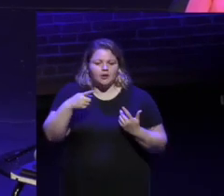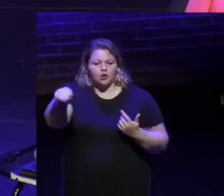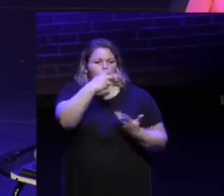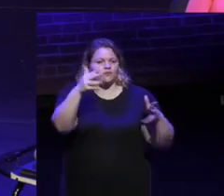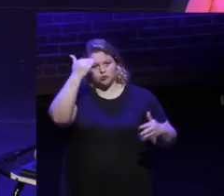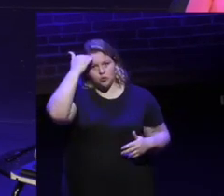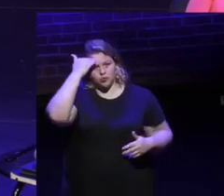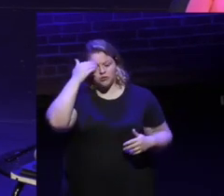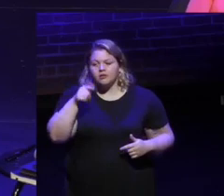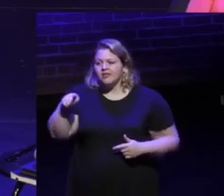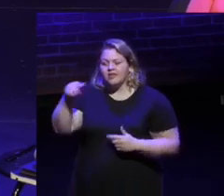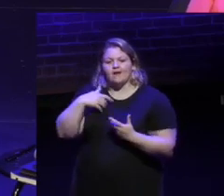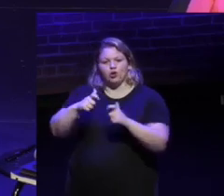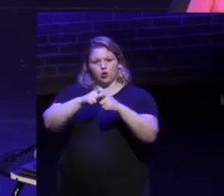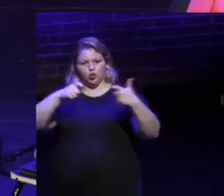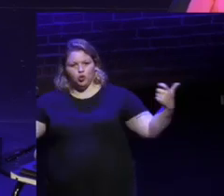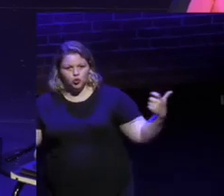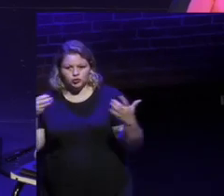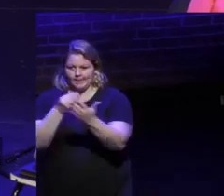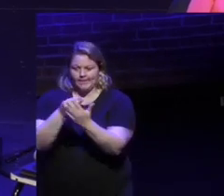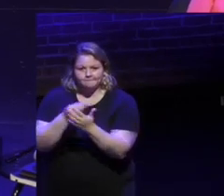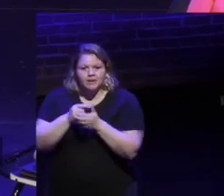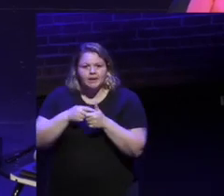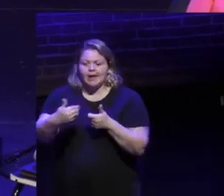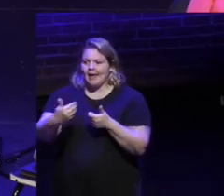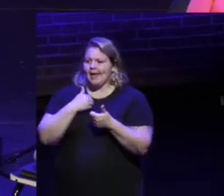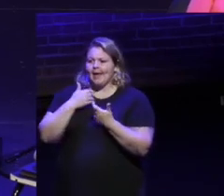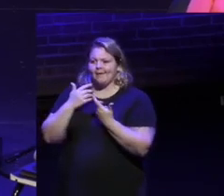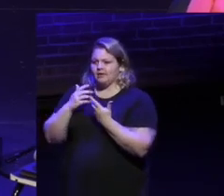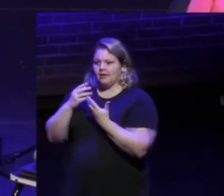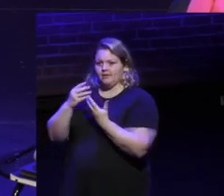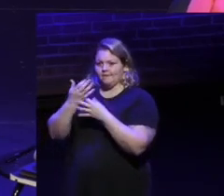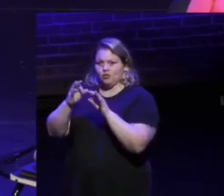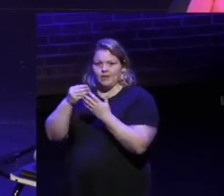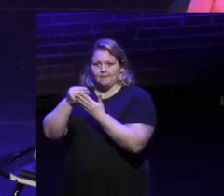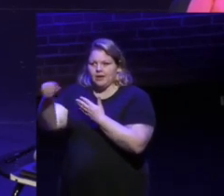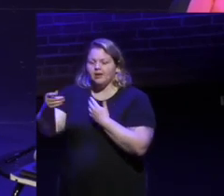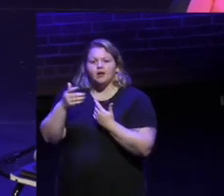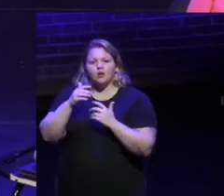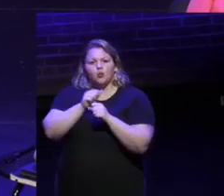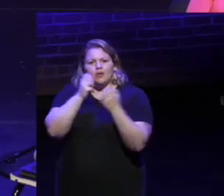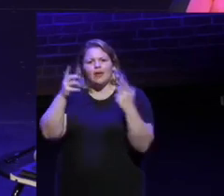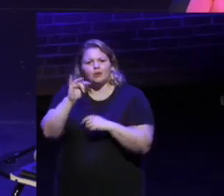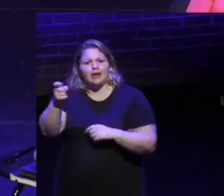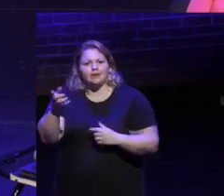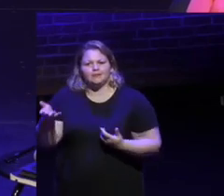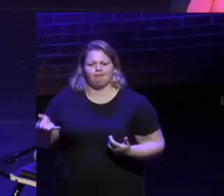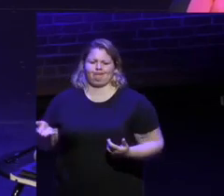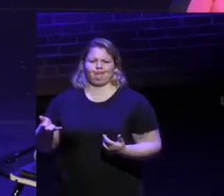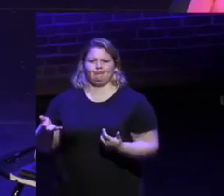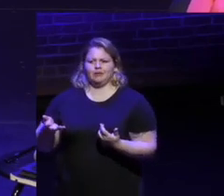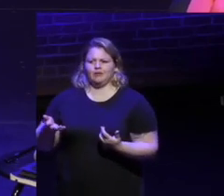they benefit from incredible tax subsidy. I mean, their endowments are not taxed. And so I think we need to